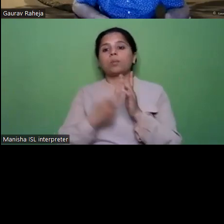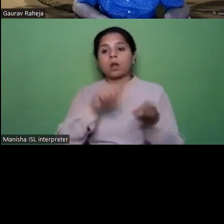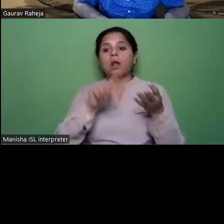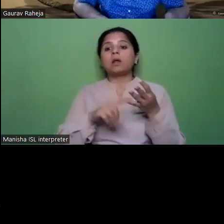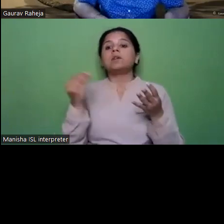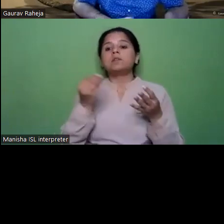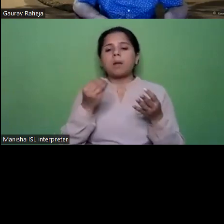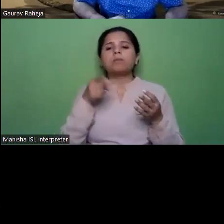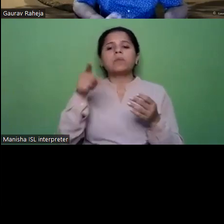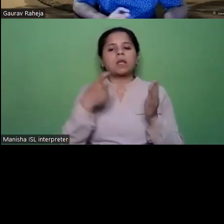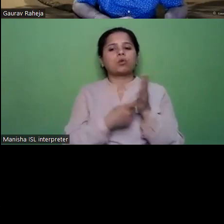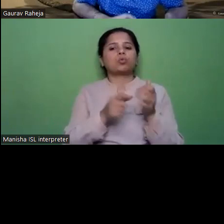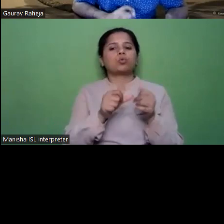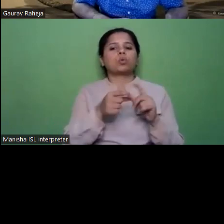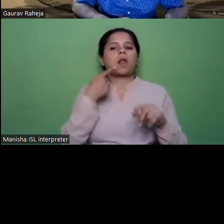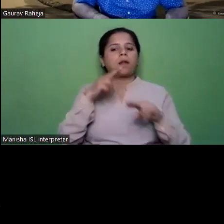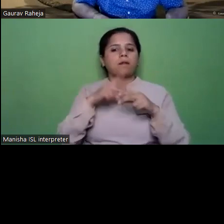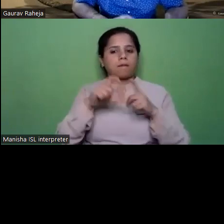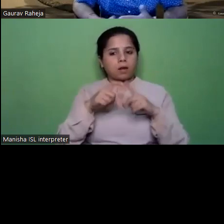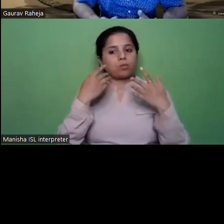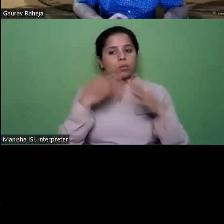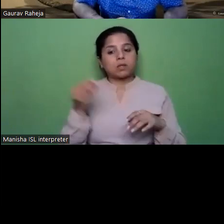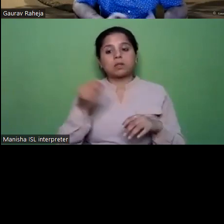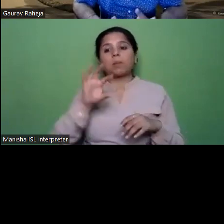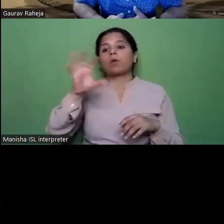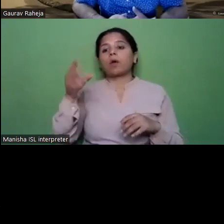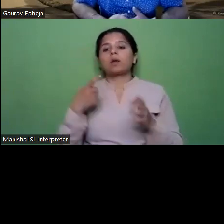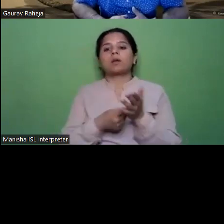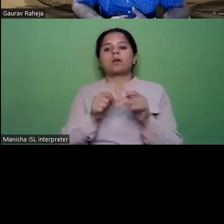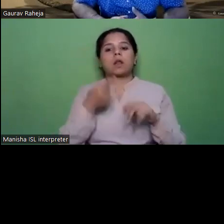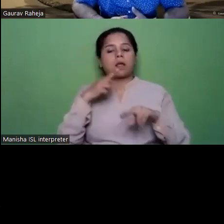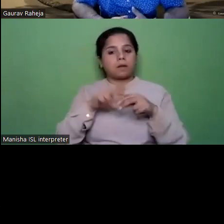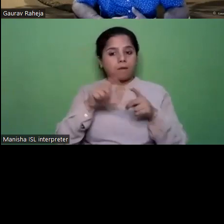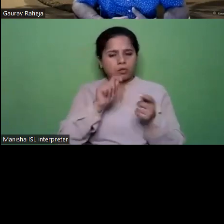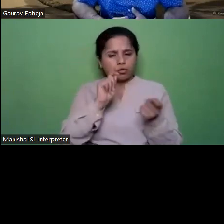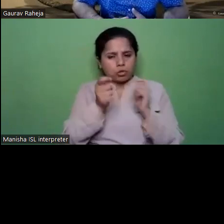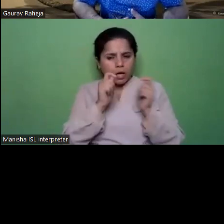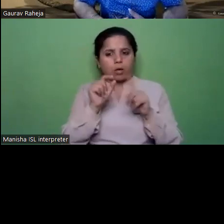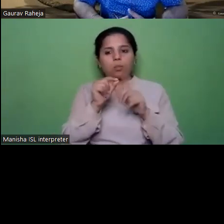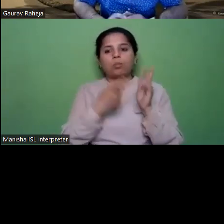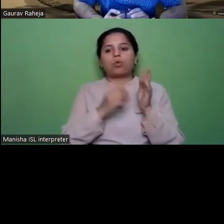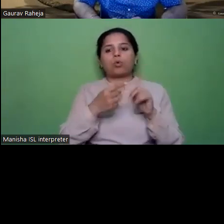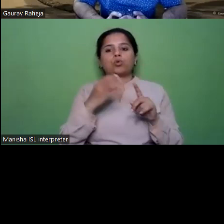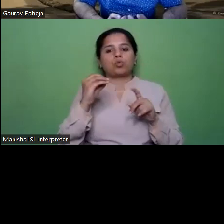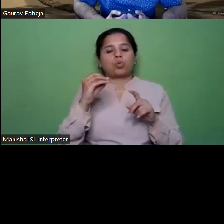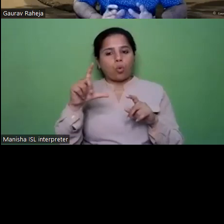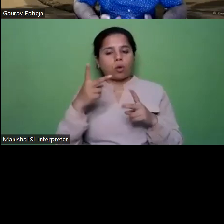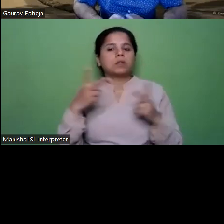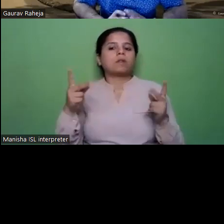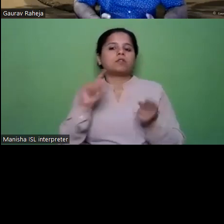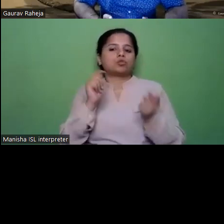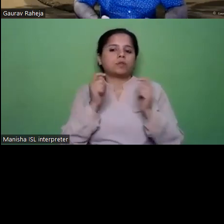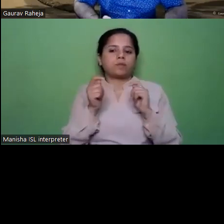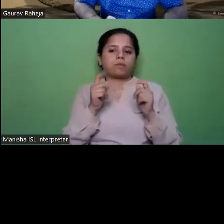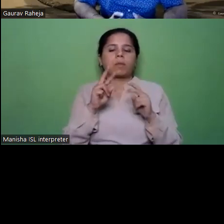the convention. And there are countries which ratified the convention and the protocol both. So it is basically the level